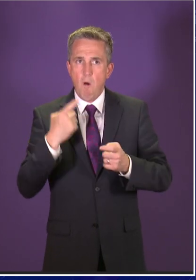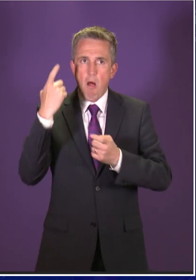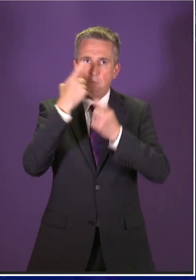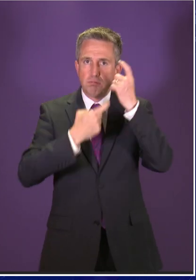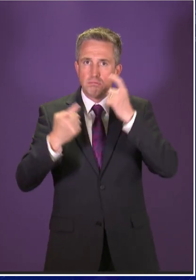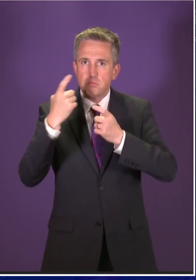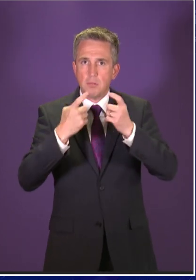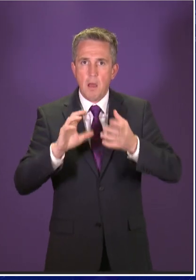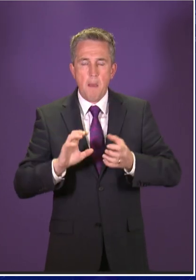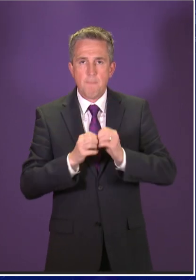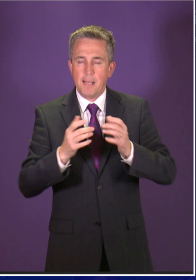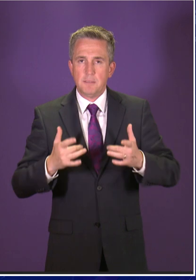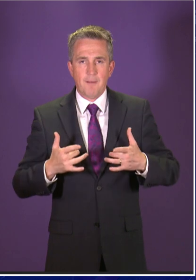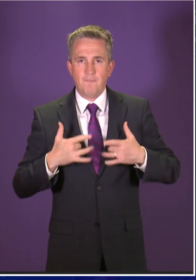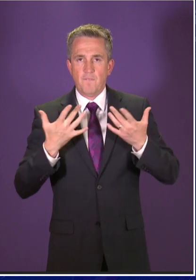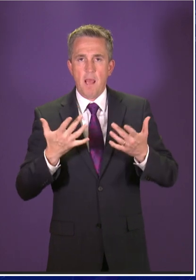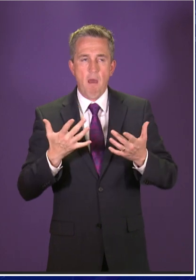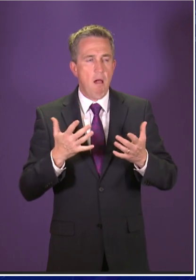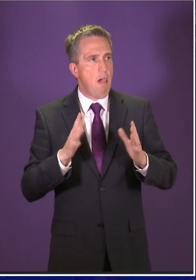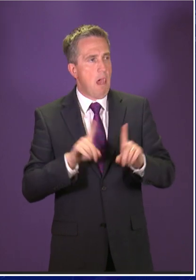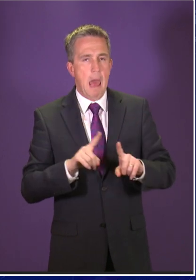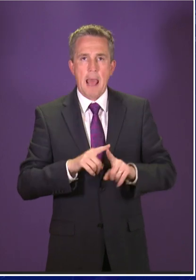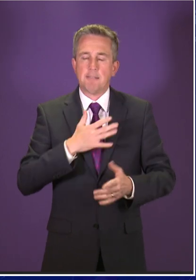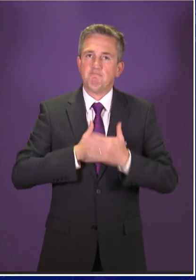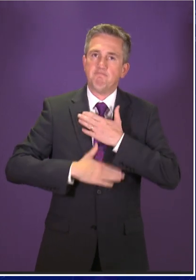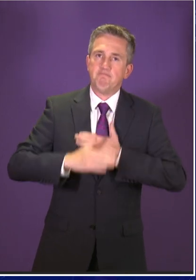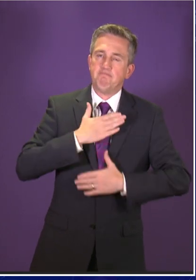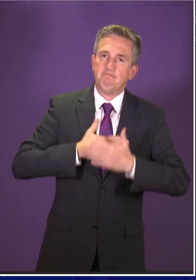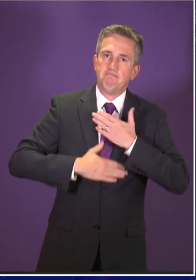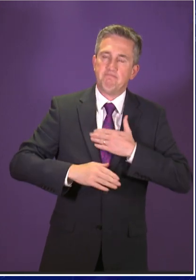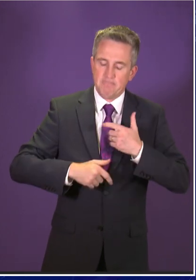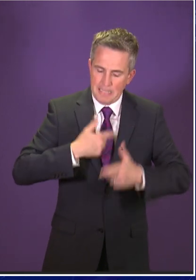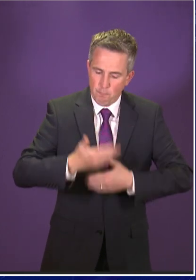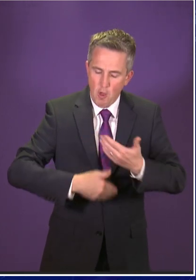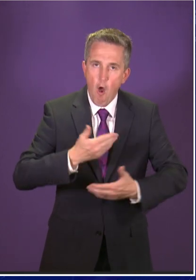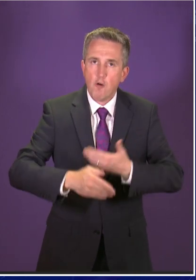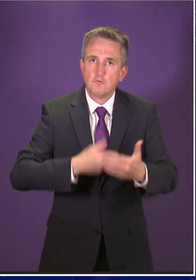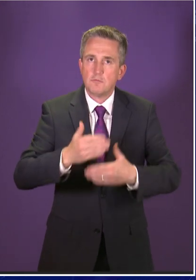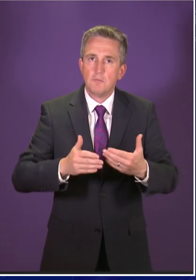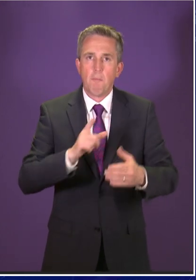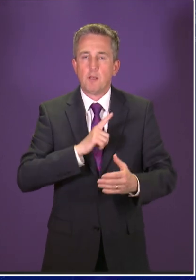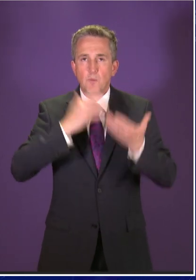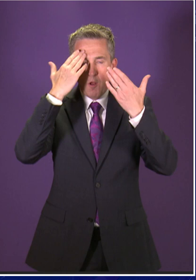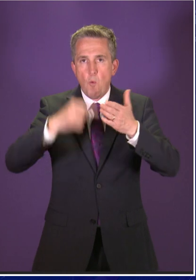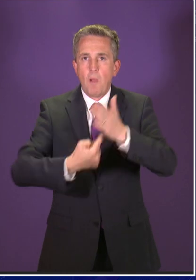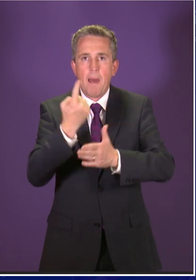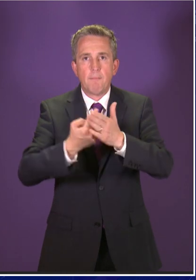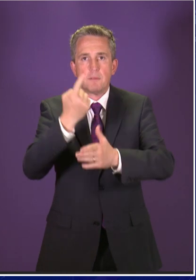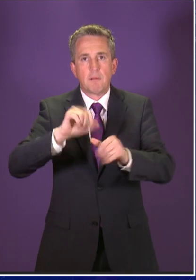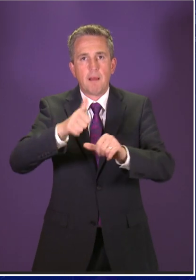and makes us rather bear those ills we have than to fly to others that we know not of.